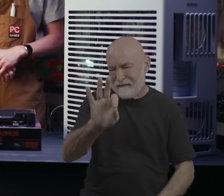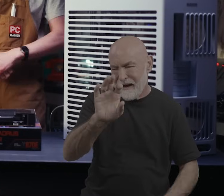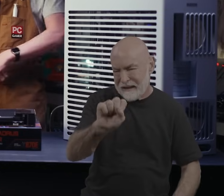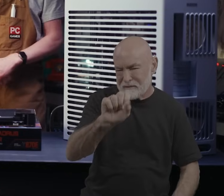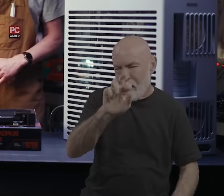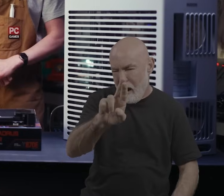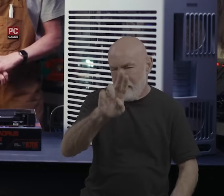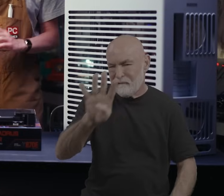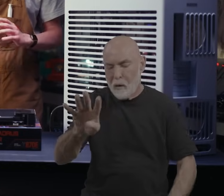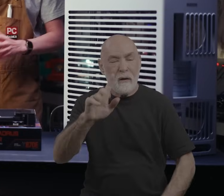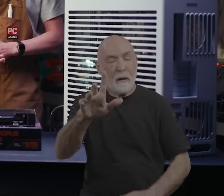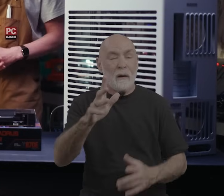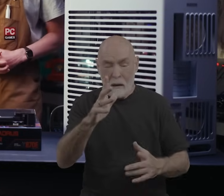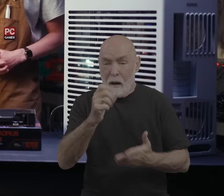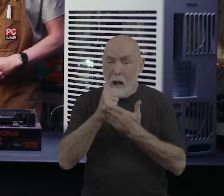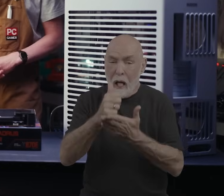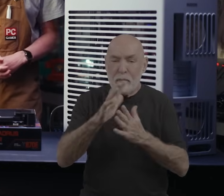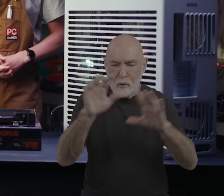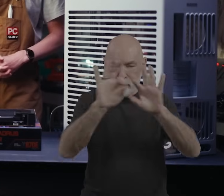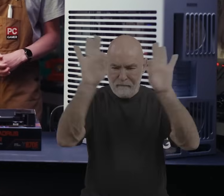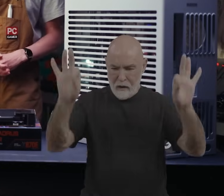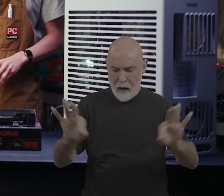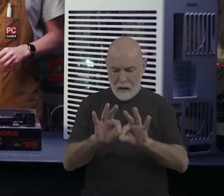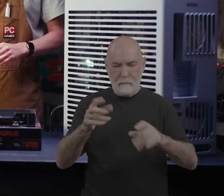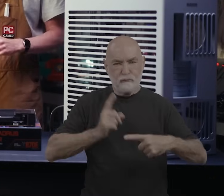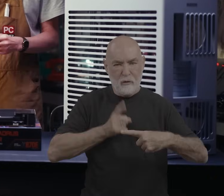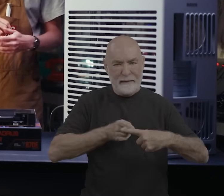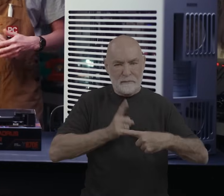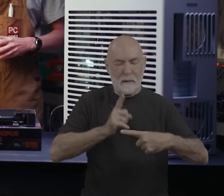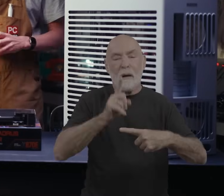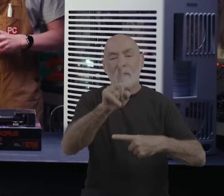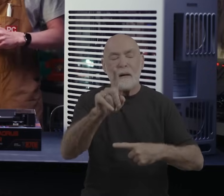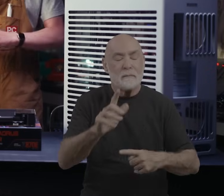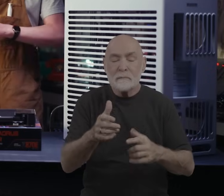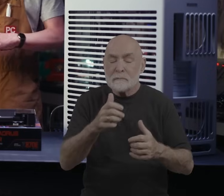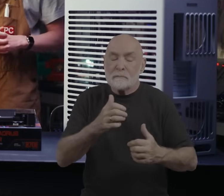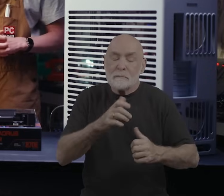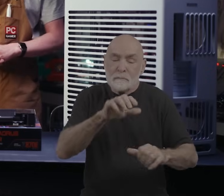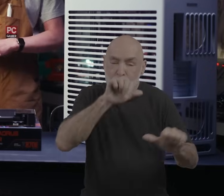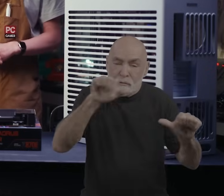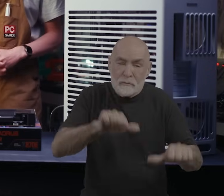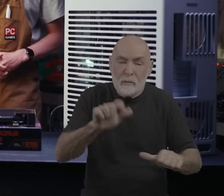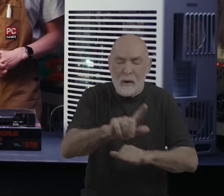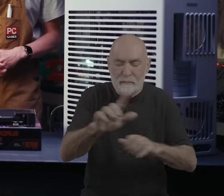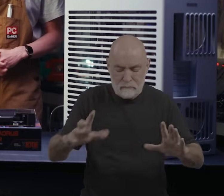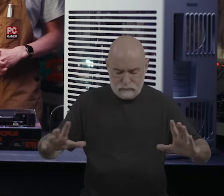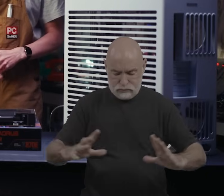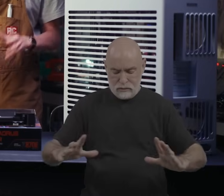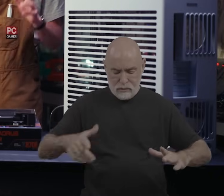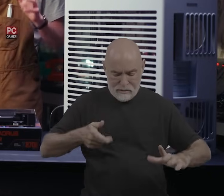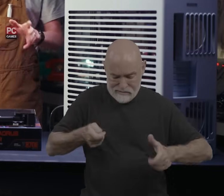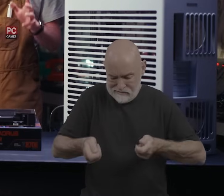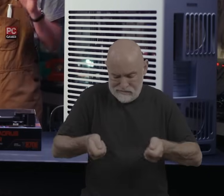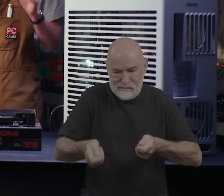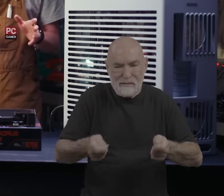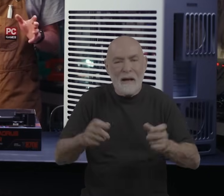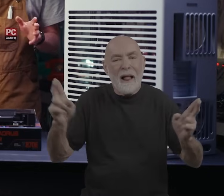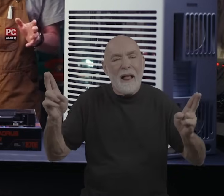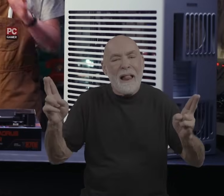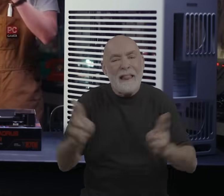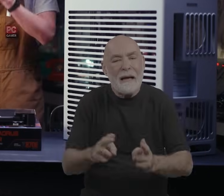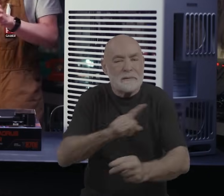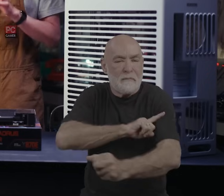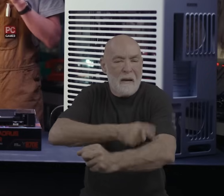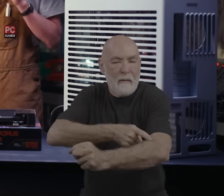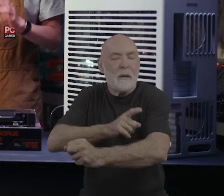AMD's upscaling technology, to help your frame rate. But what I like about it most is how easy it is to undervolt. This lets you run it with less